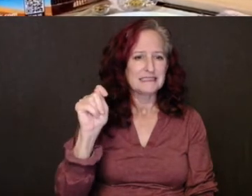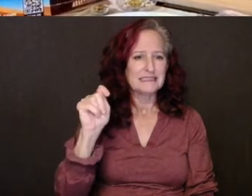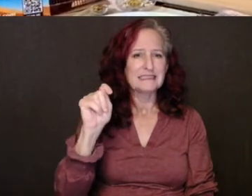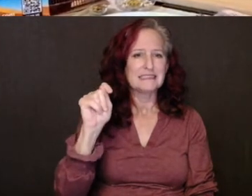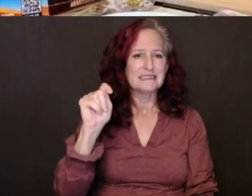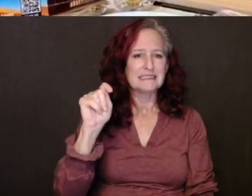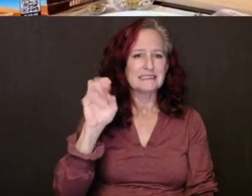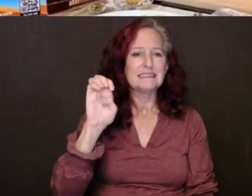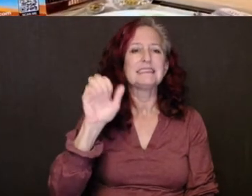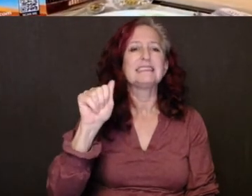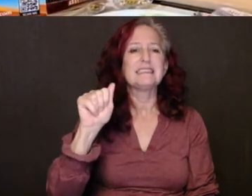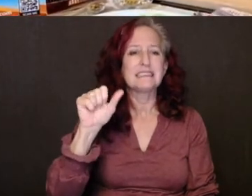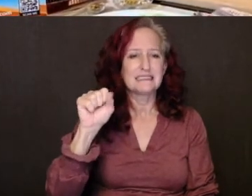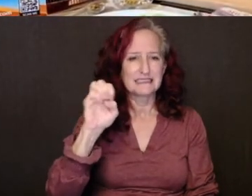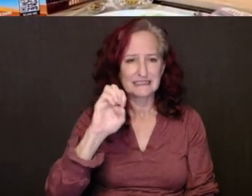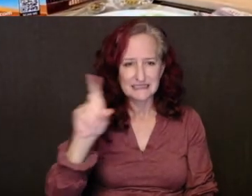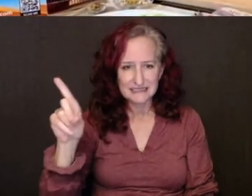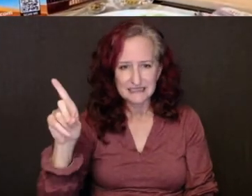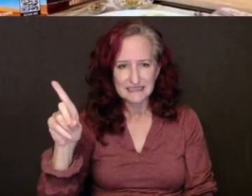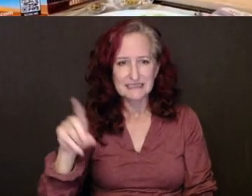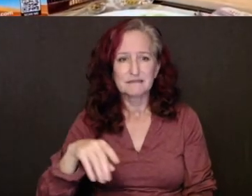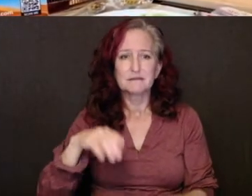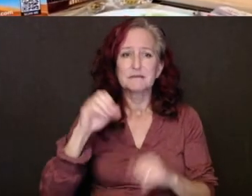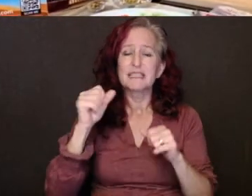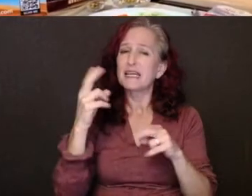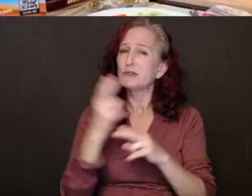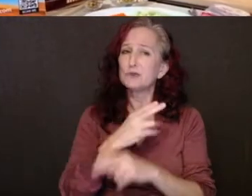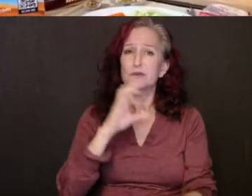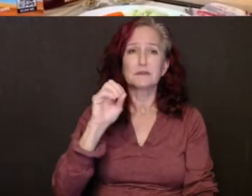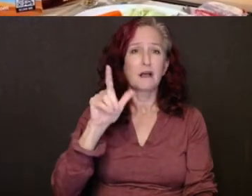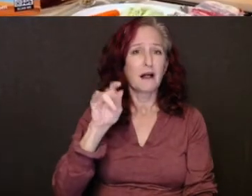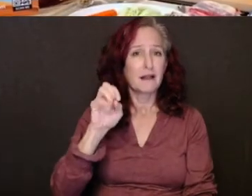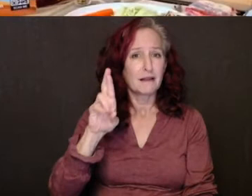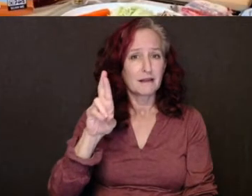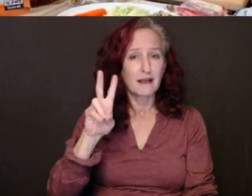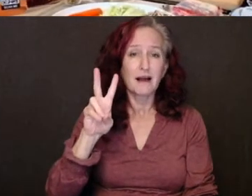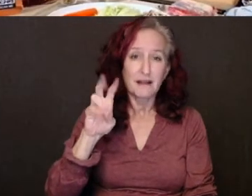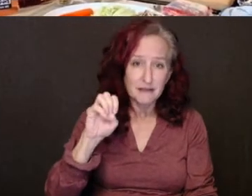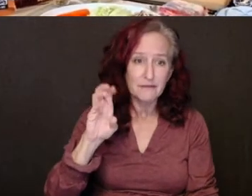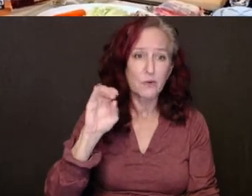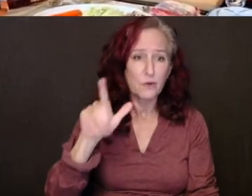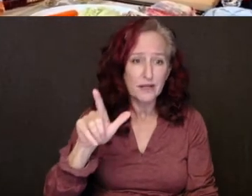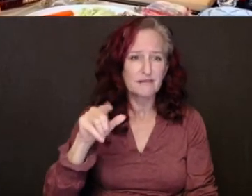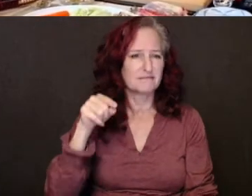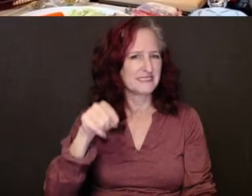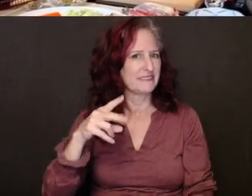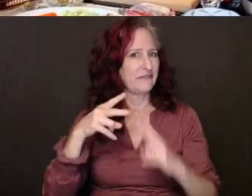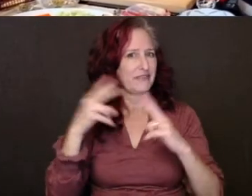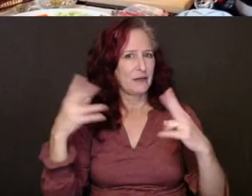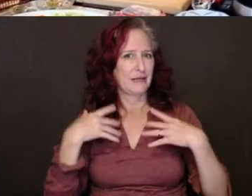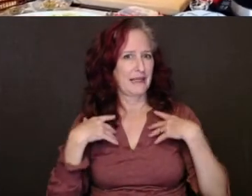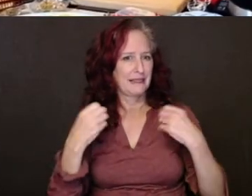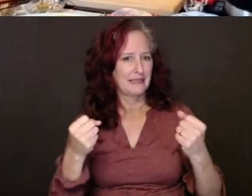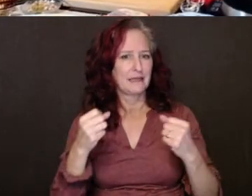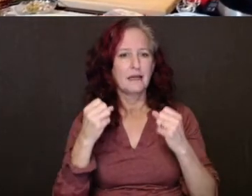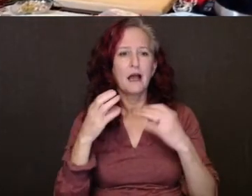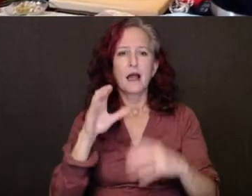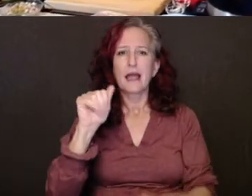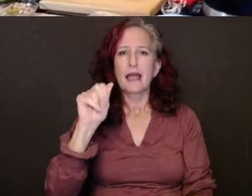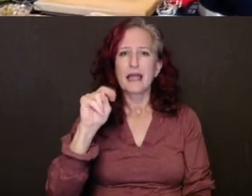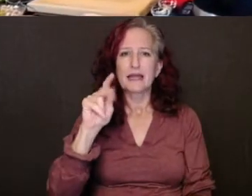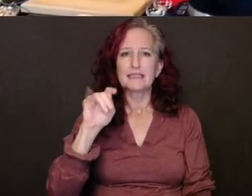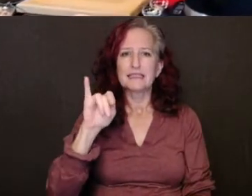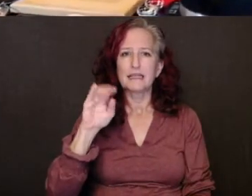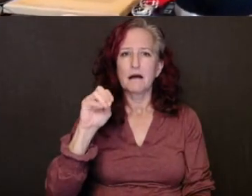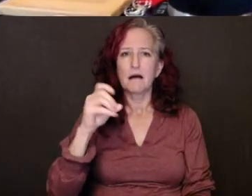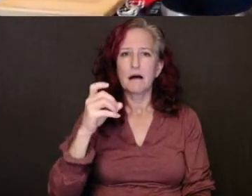did you use to pan fry the noodles? I use vegetable oil. In fact, this is a very